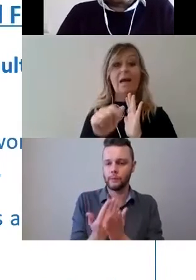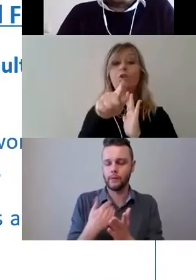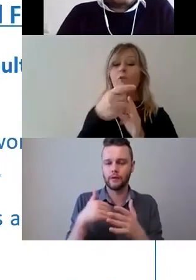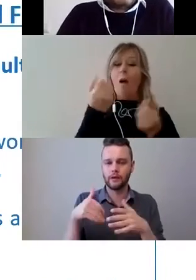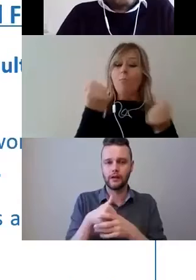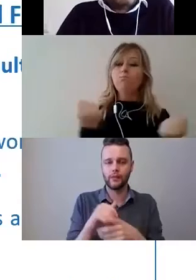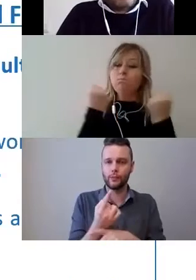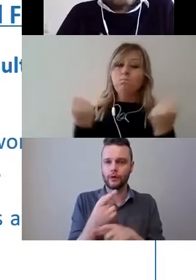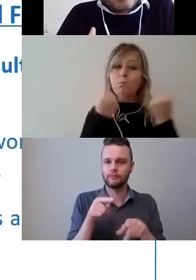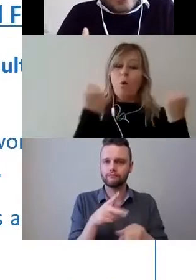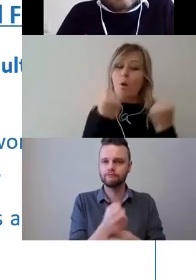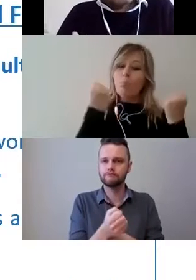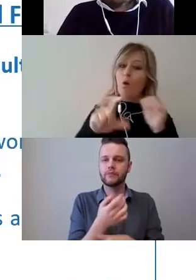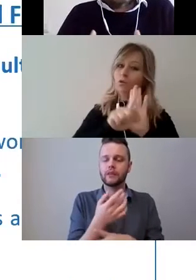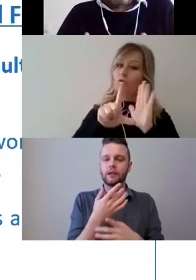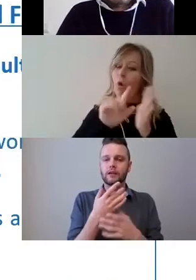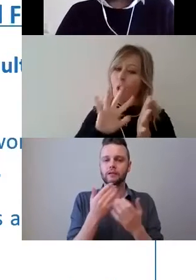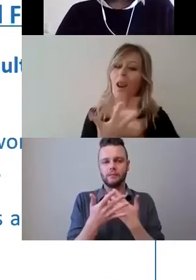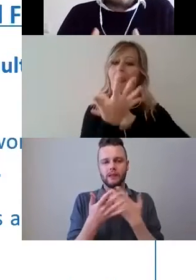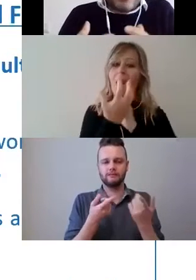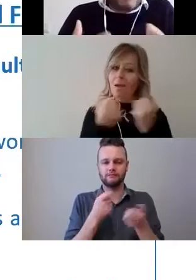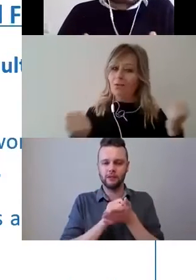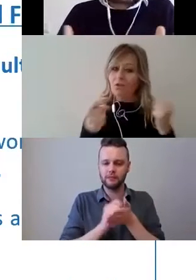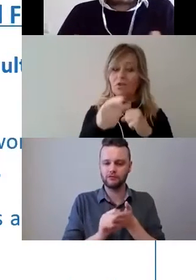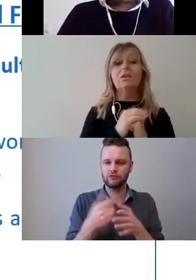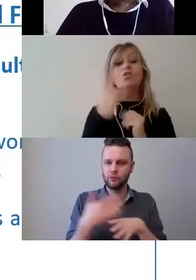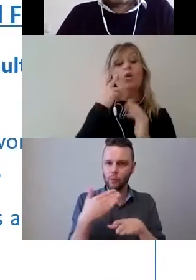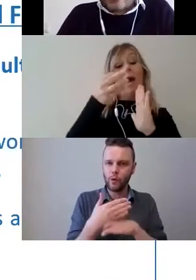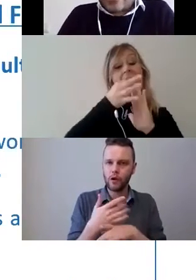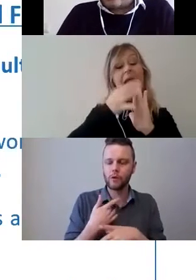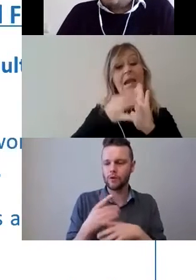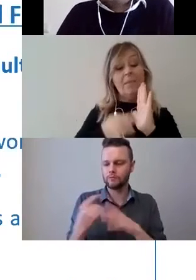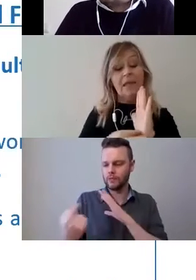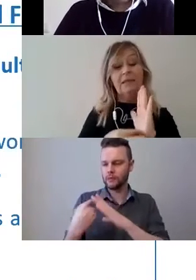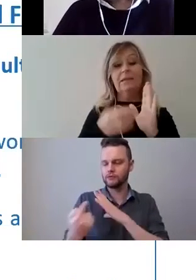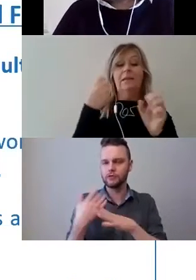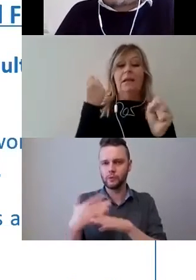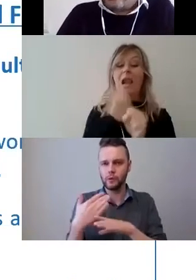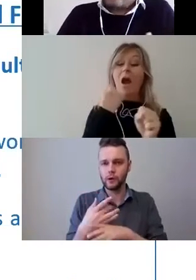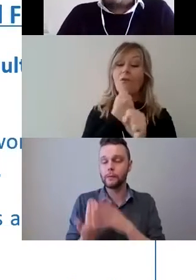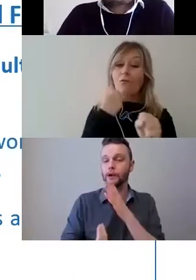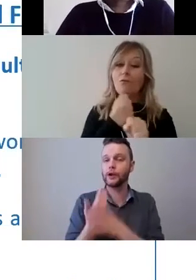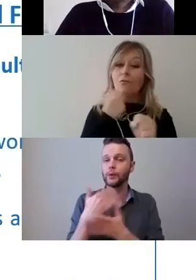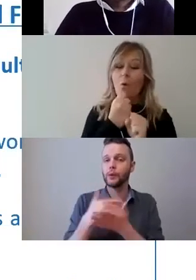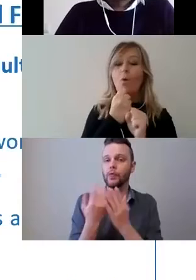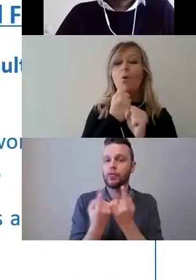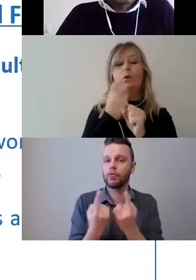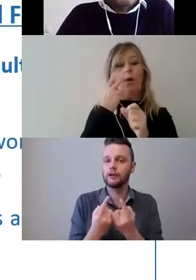one that is probably the administrative field work or the immigration field work, but new elements that can be